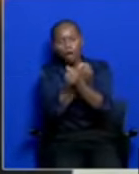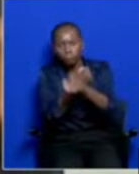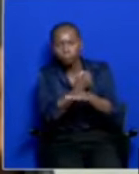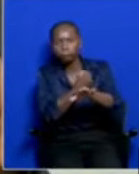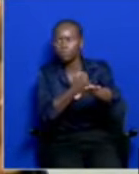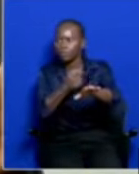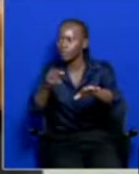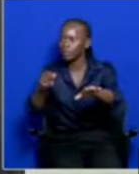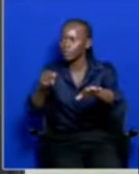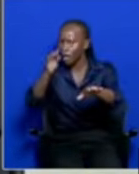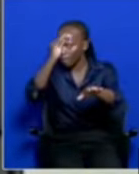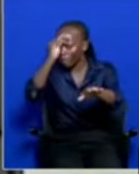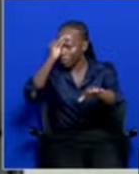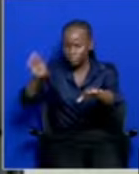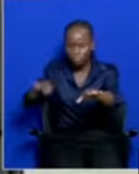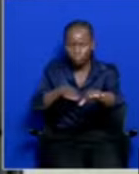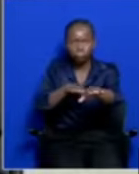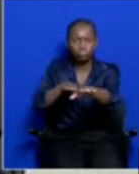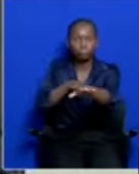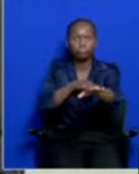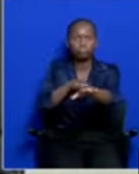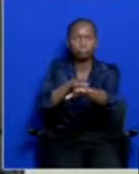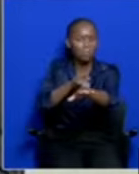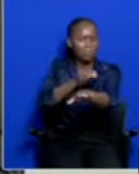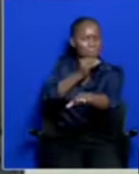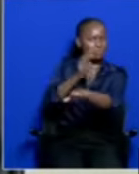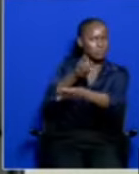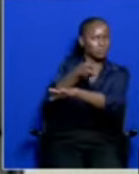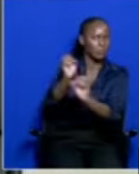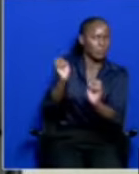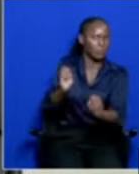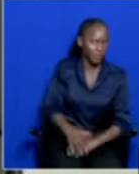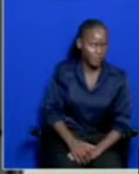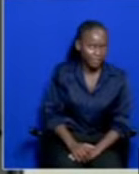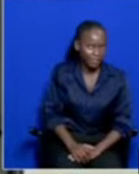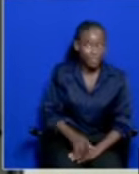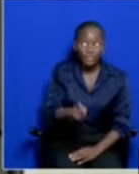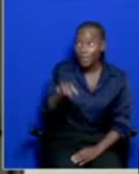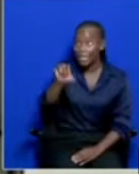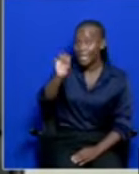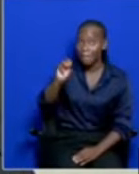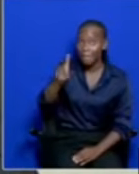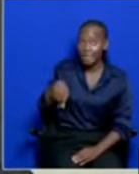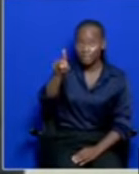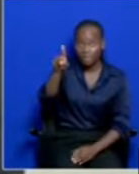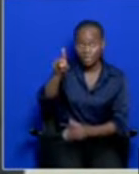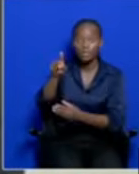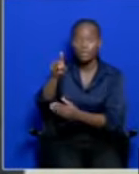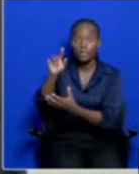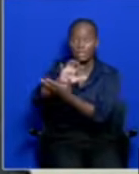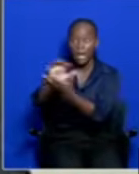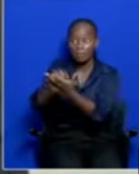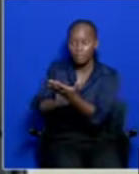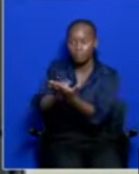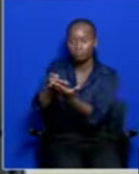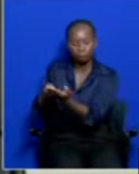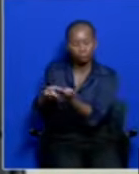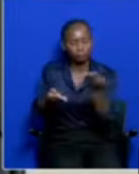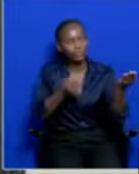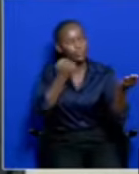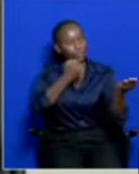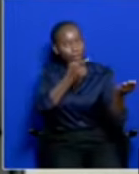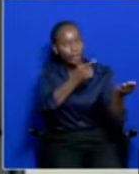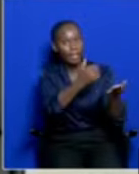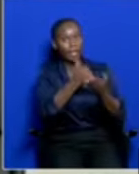now EMPD is coming back with statement now to say, can you assist in opening the case? Now, because it's